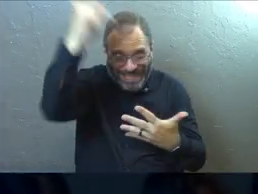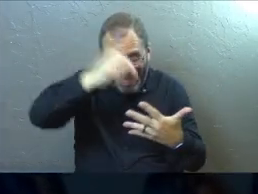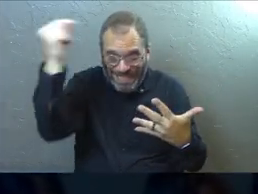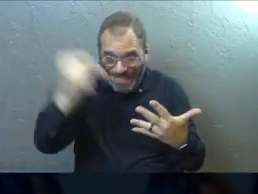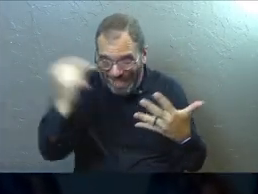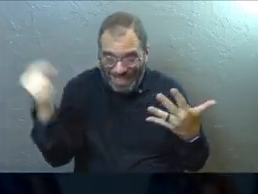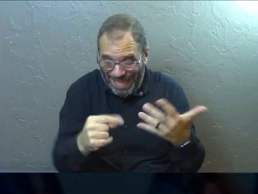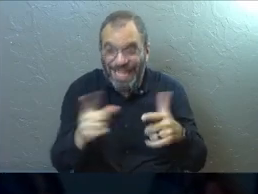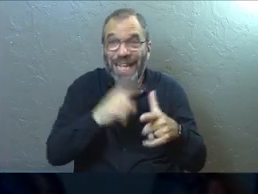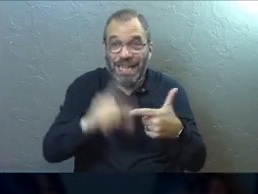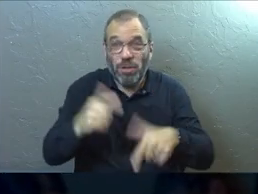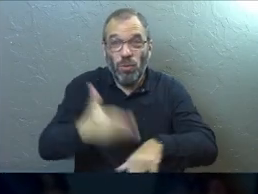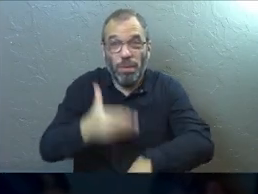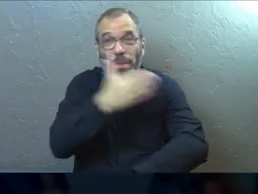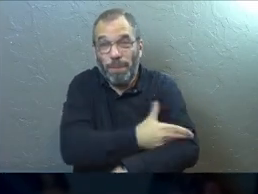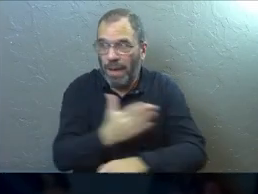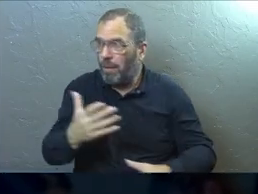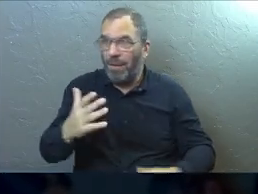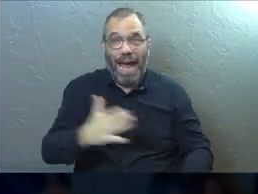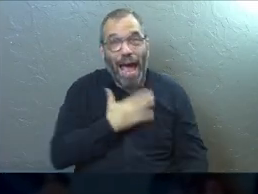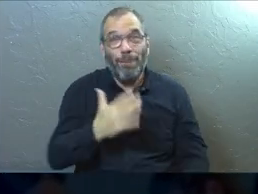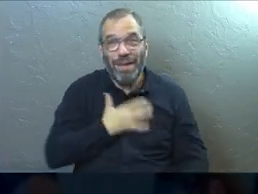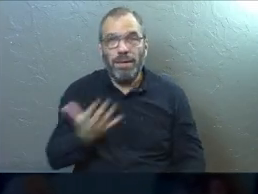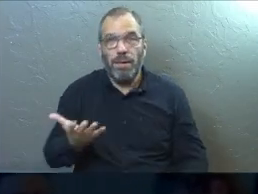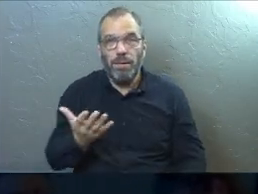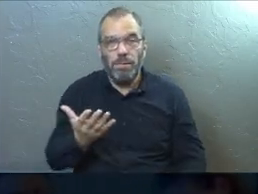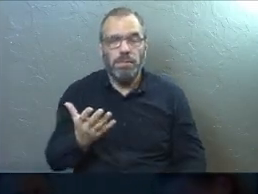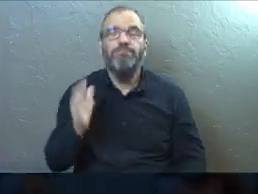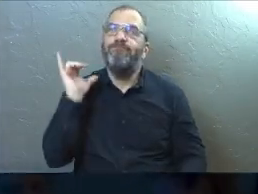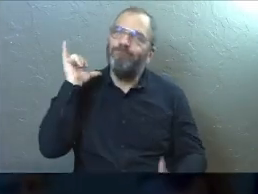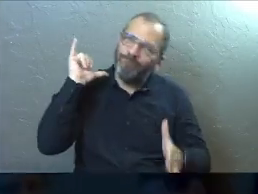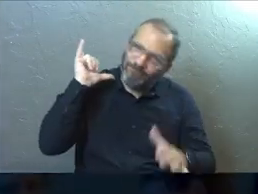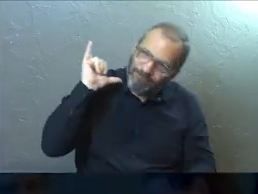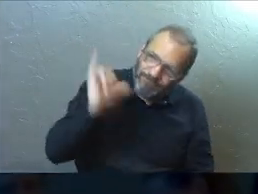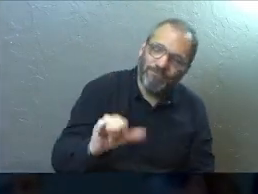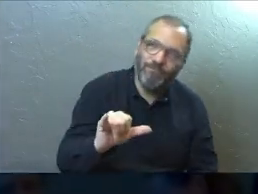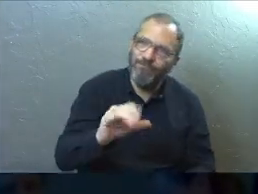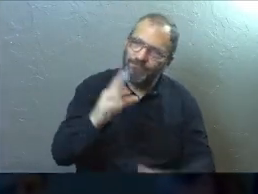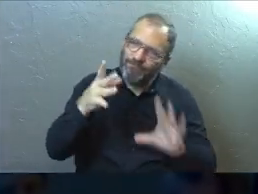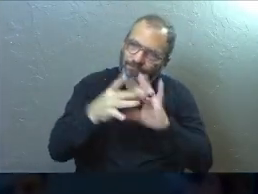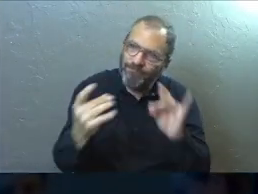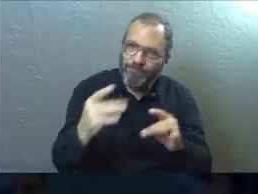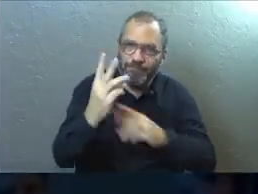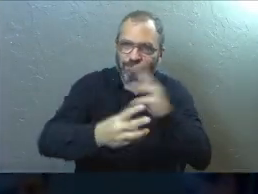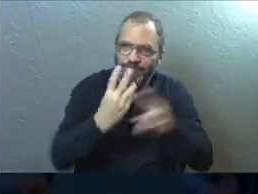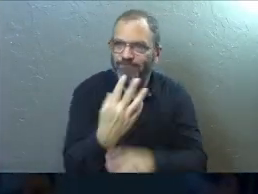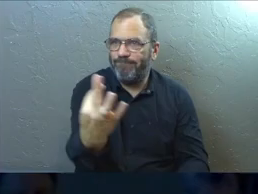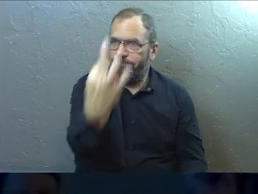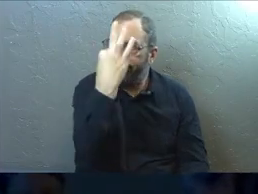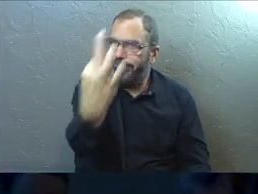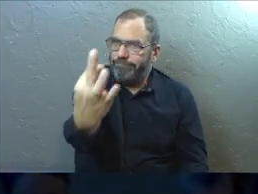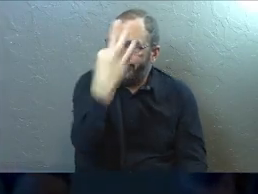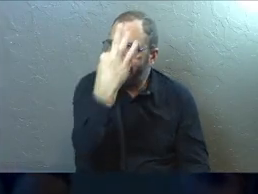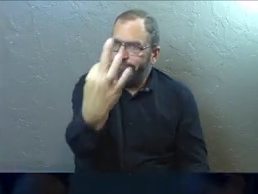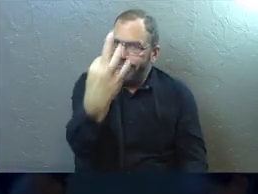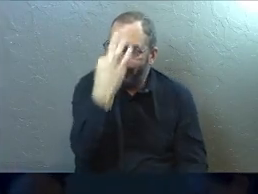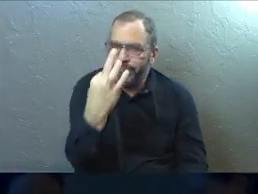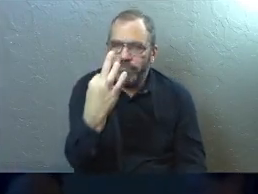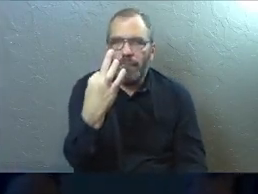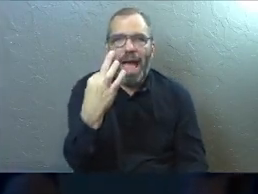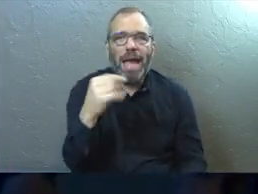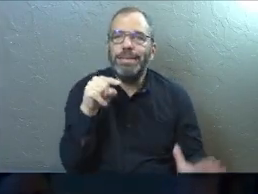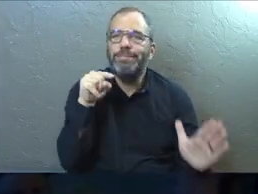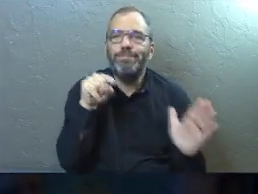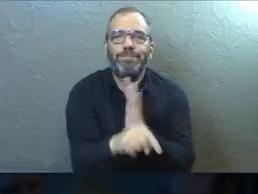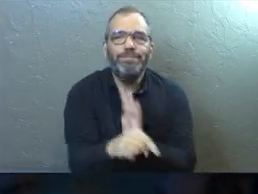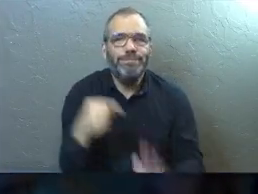did that, then you'd be better and you'd be happy. And that's the message that is constantly brought to us every single day. And it's